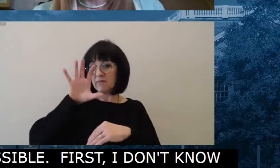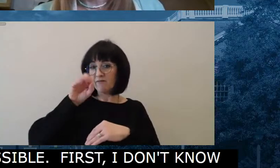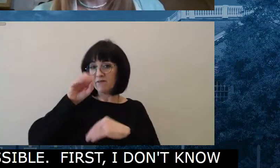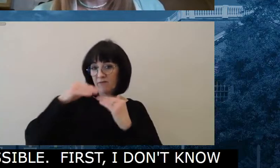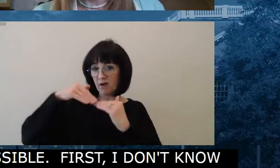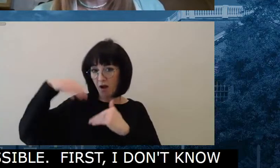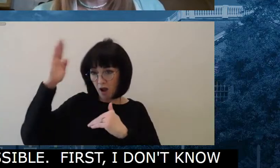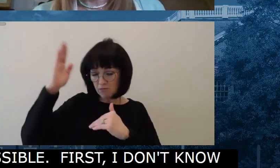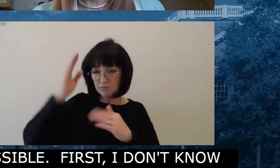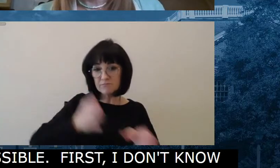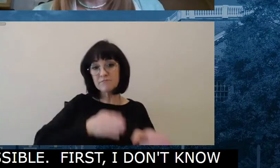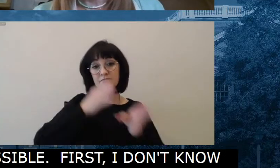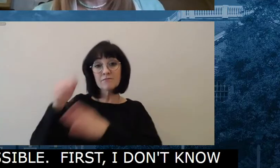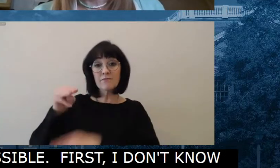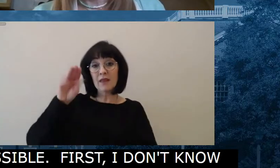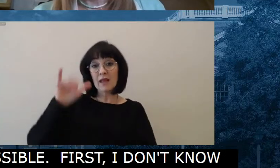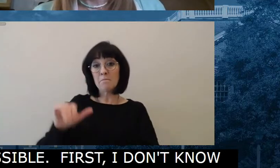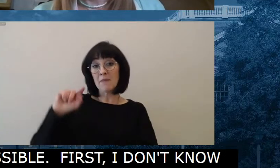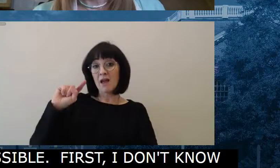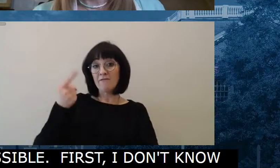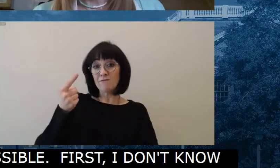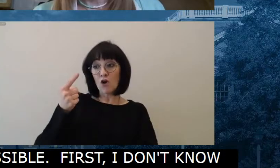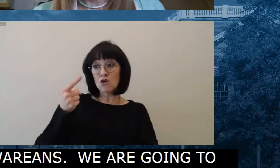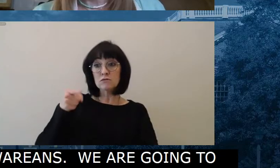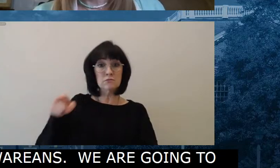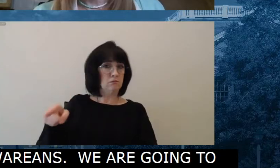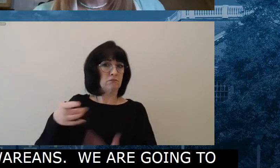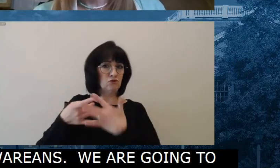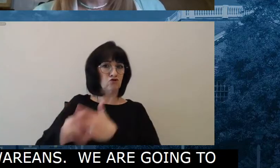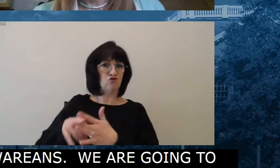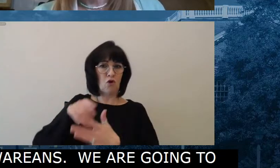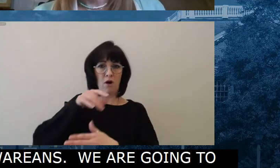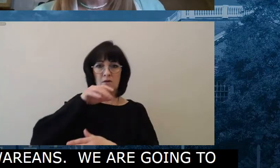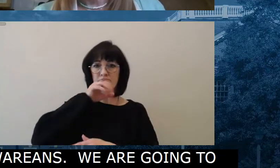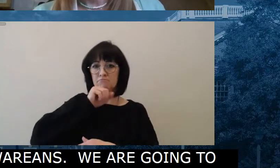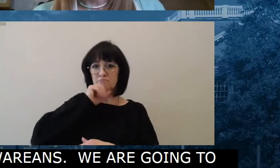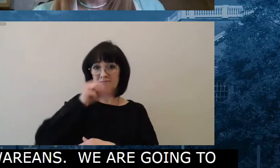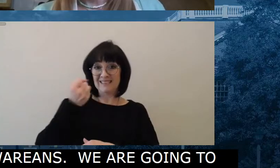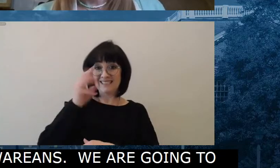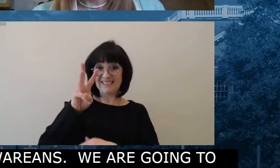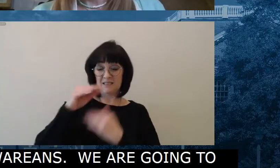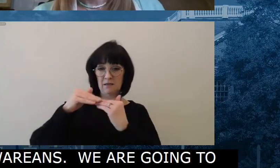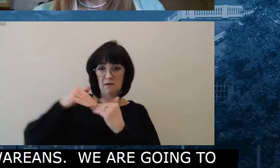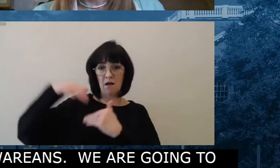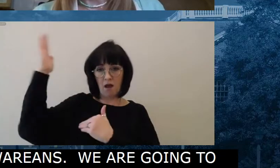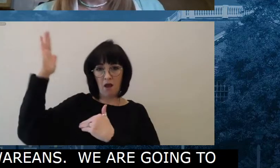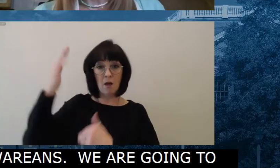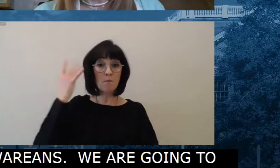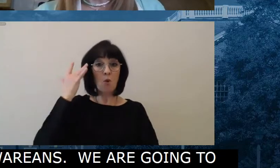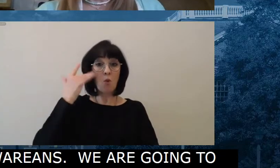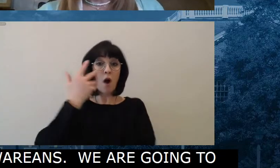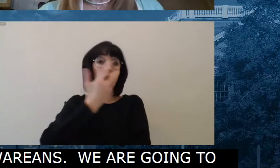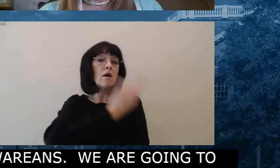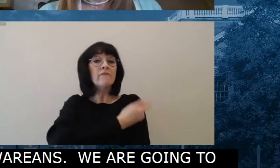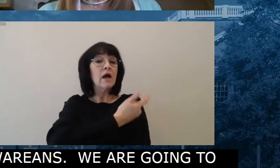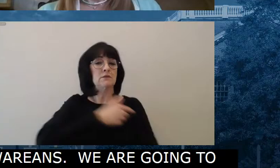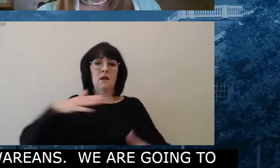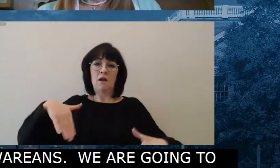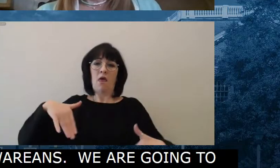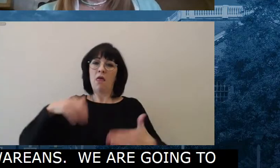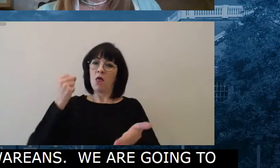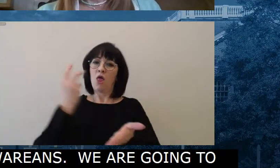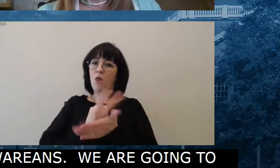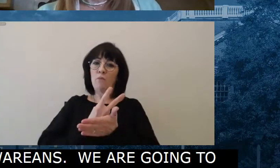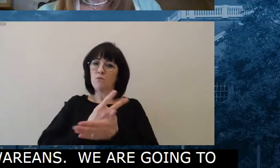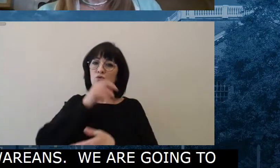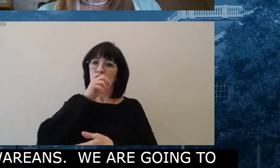everybody over 16. So the vaccine has not been approved for anyone under 16 yet, right, Dr.